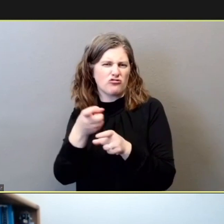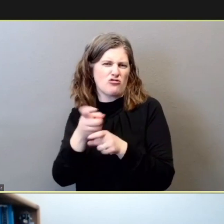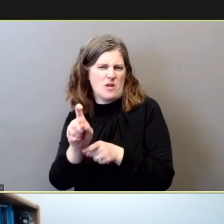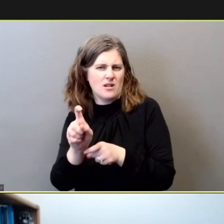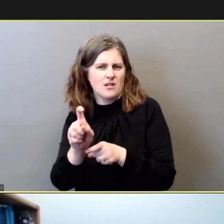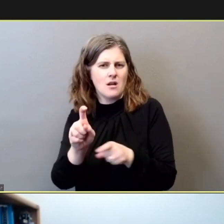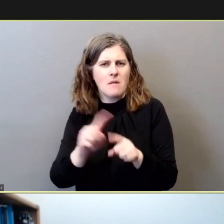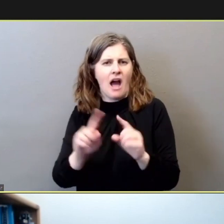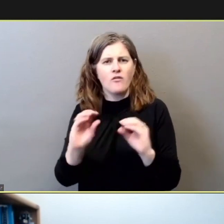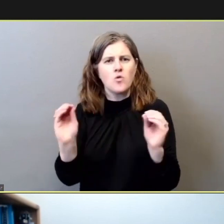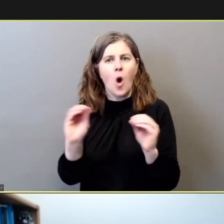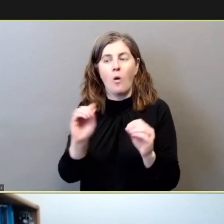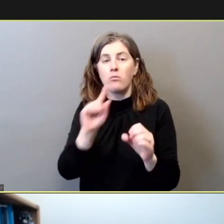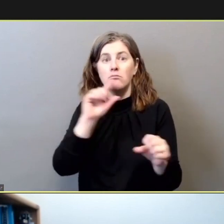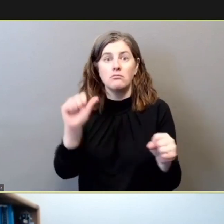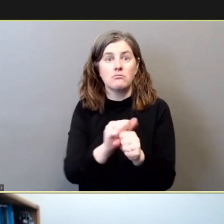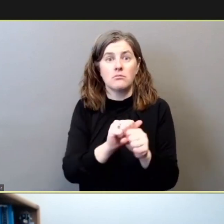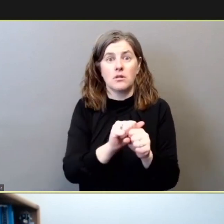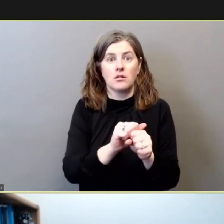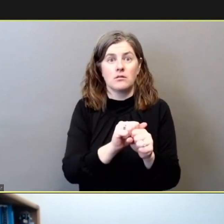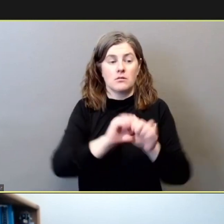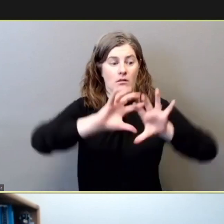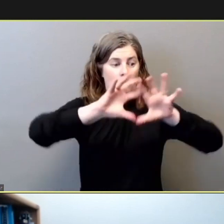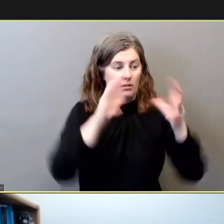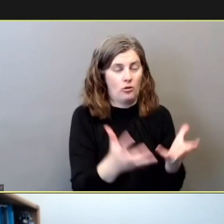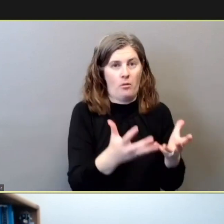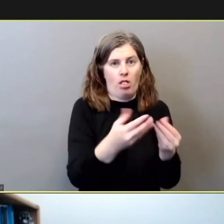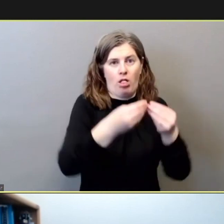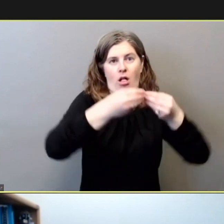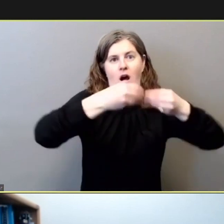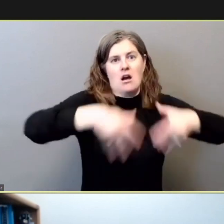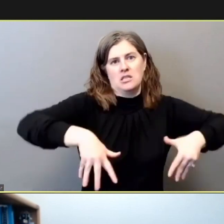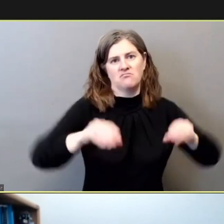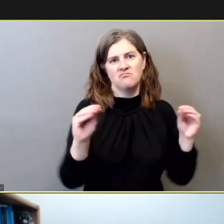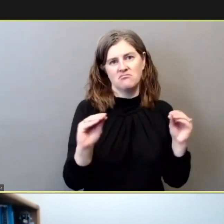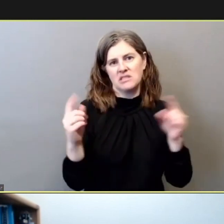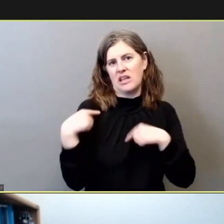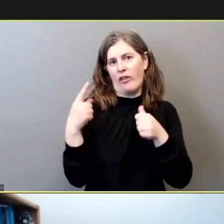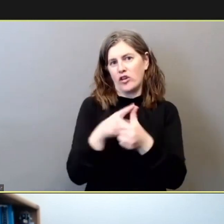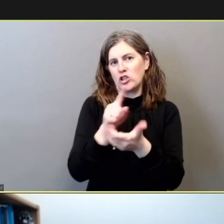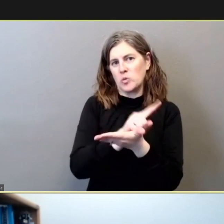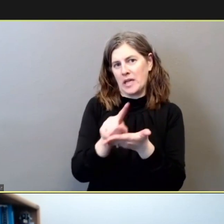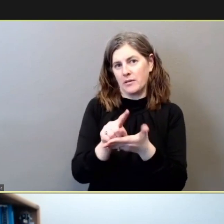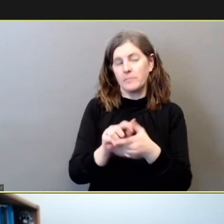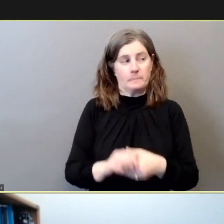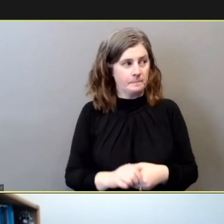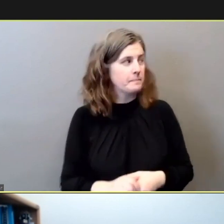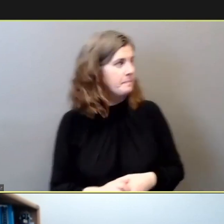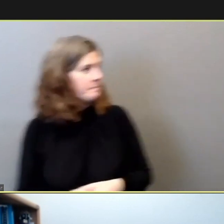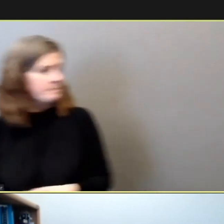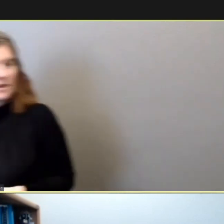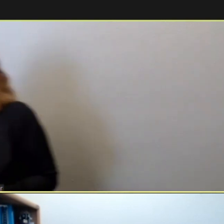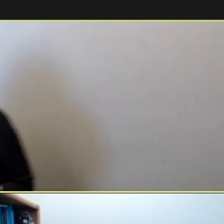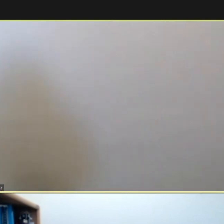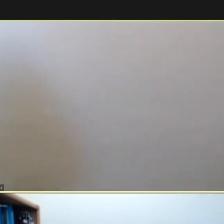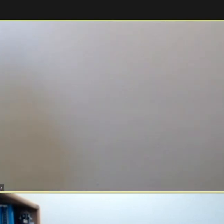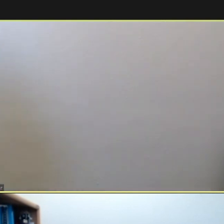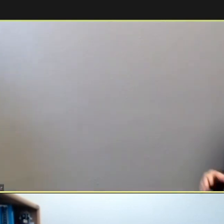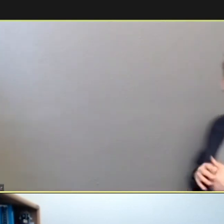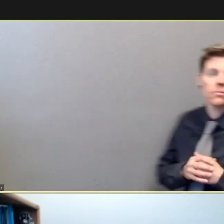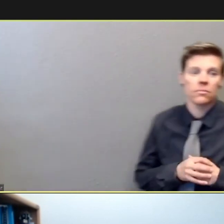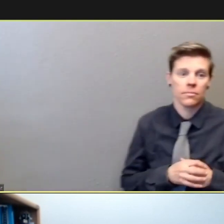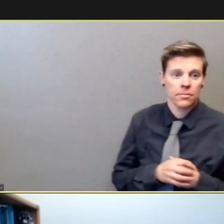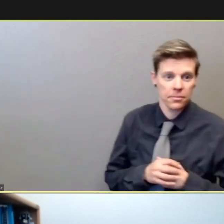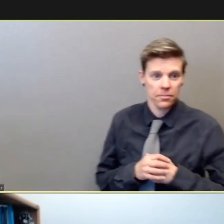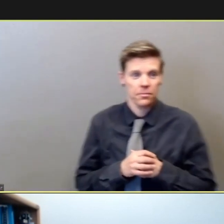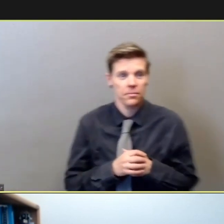vaccine lost since the very first week due to storage or temperature or things like that. Or vaccine going